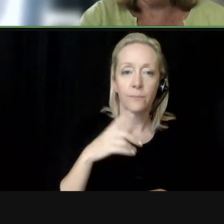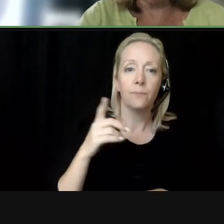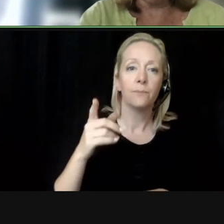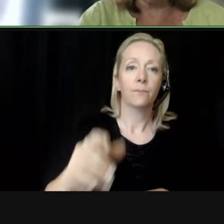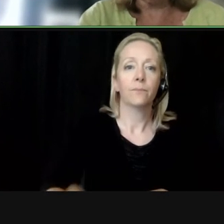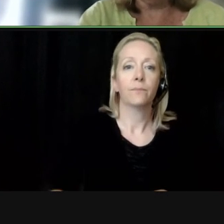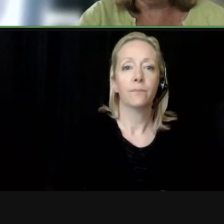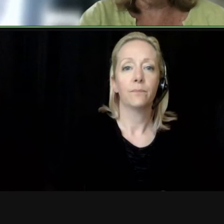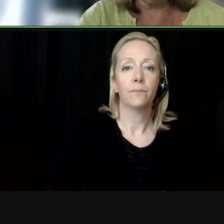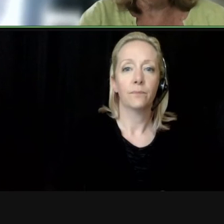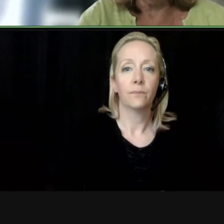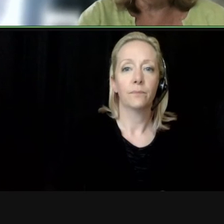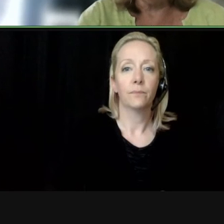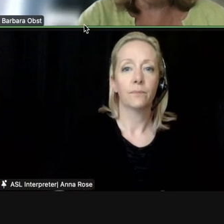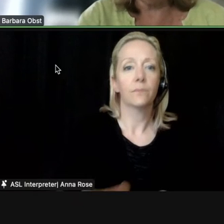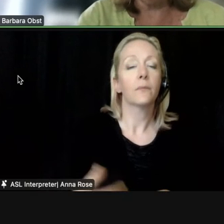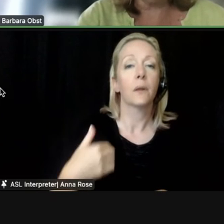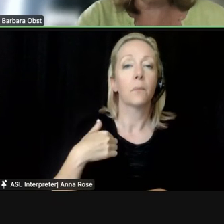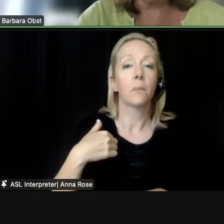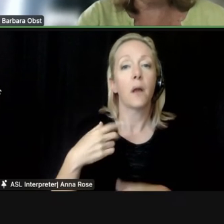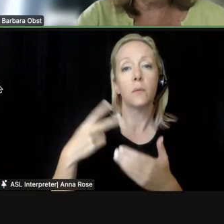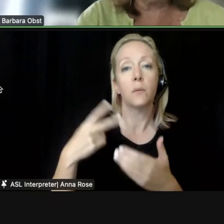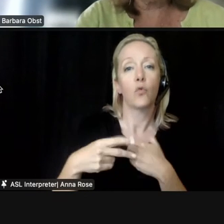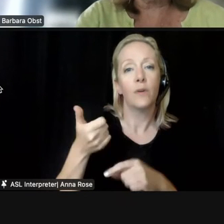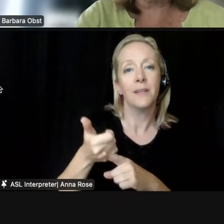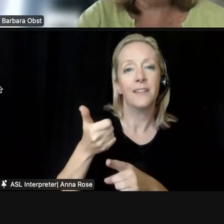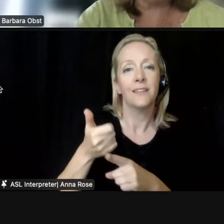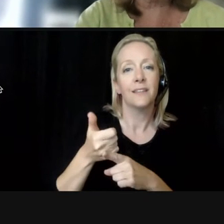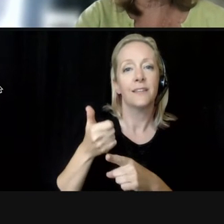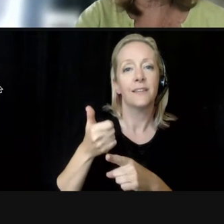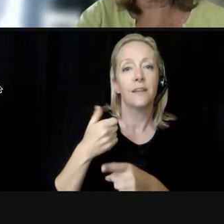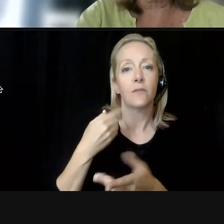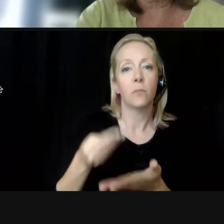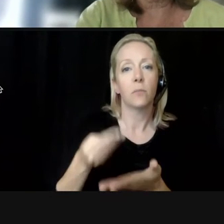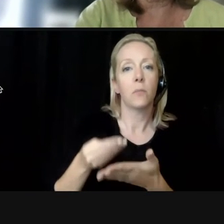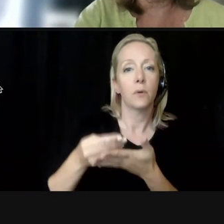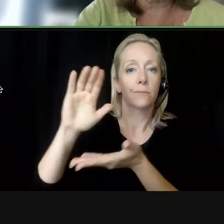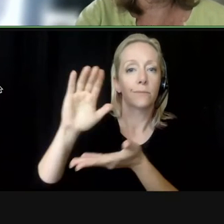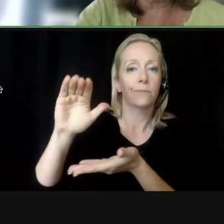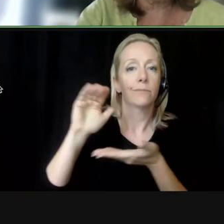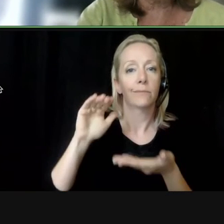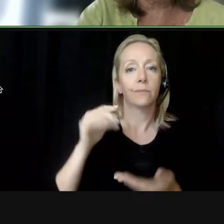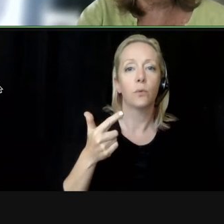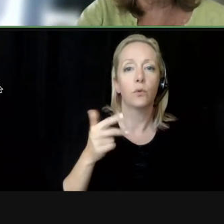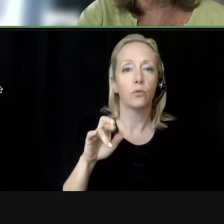which allows me to work with schools and parents,